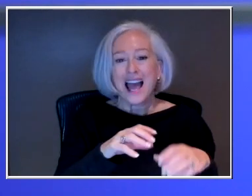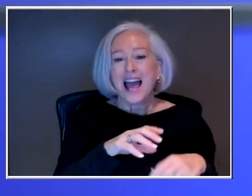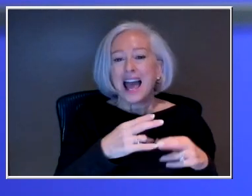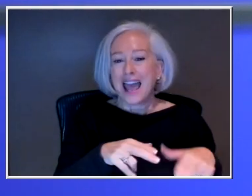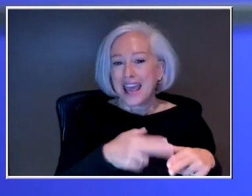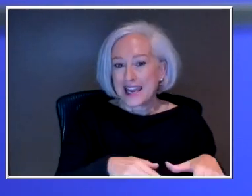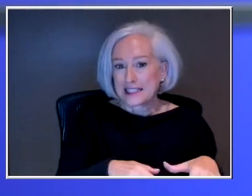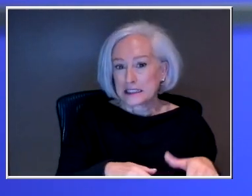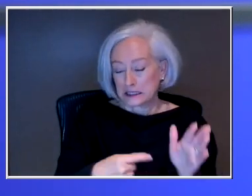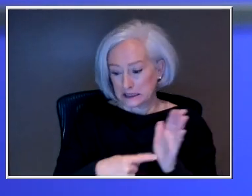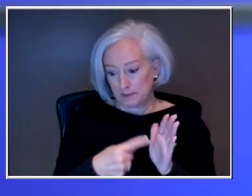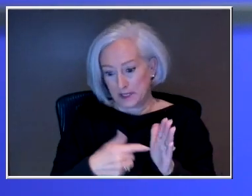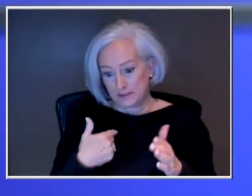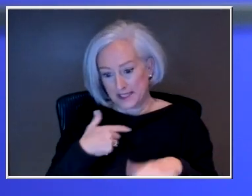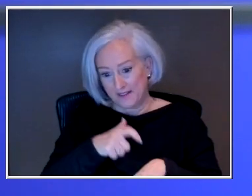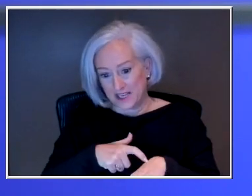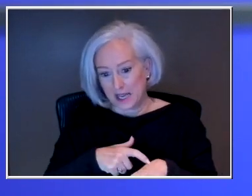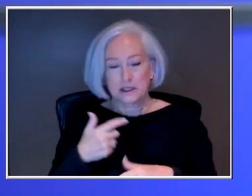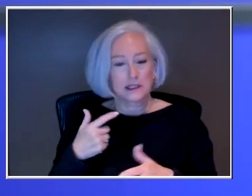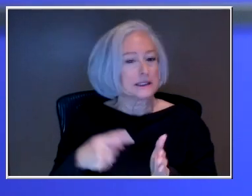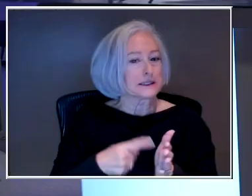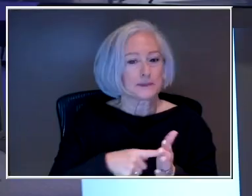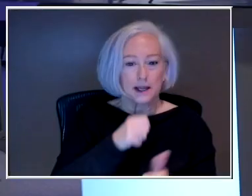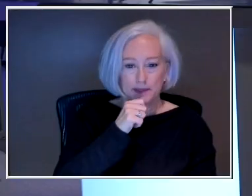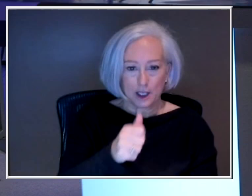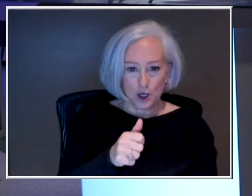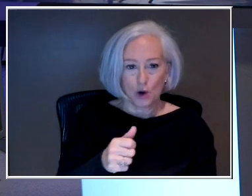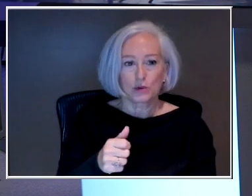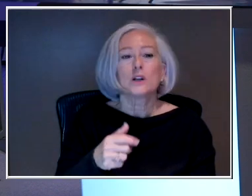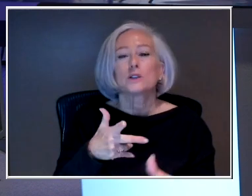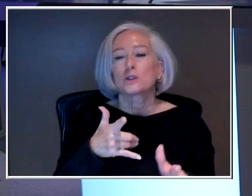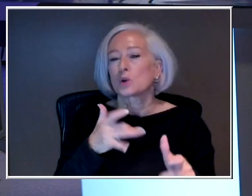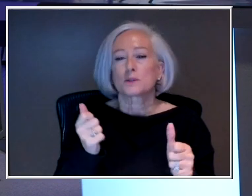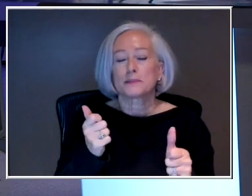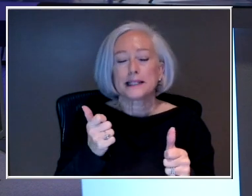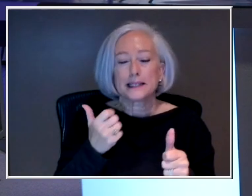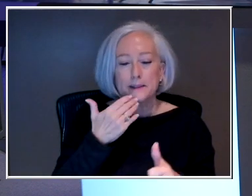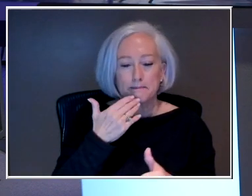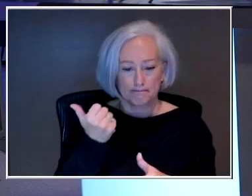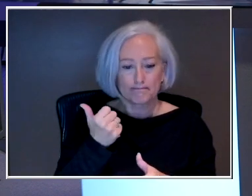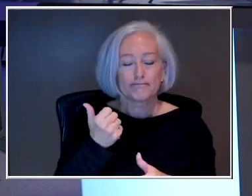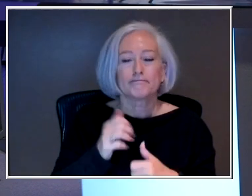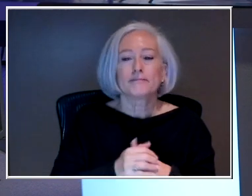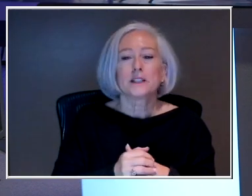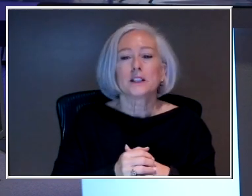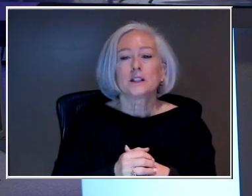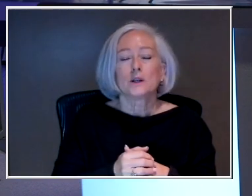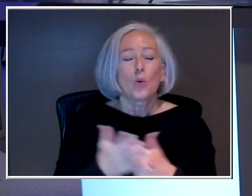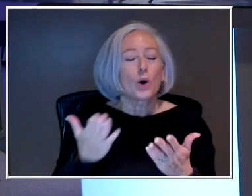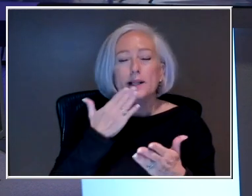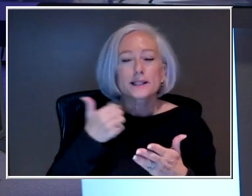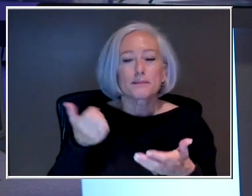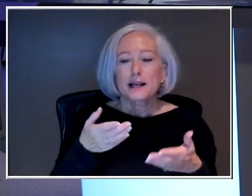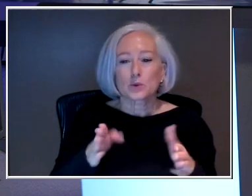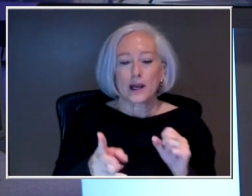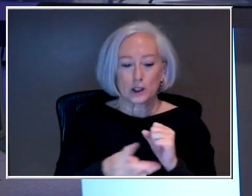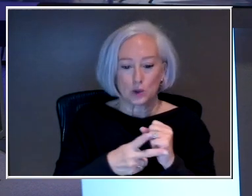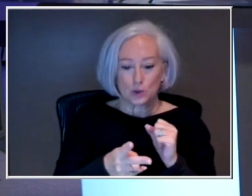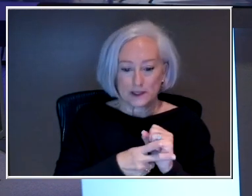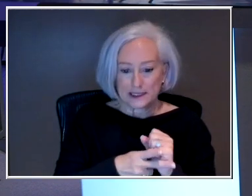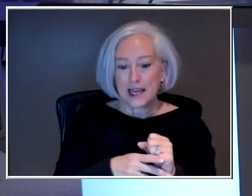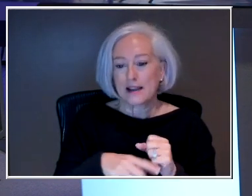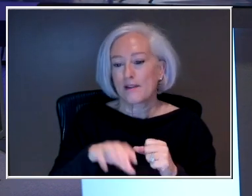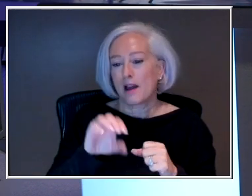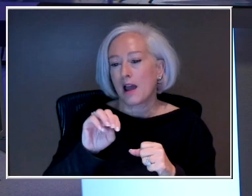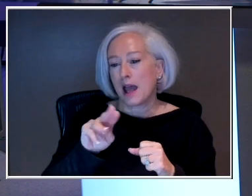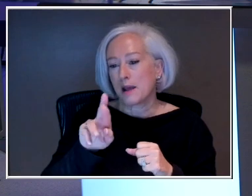don't, depending on their diagnosis. So speed does matter. So what is the best way to save embryos and eggs and sperm ahead of cancer